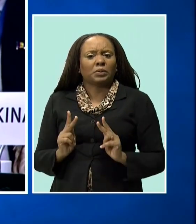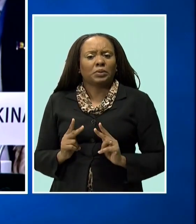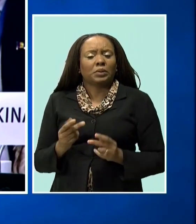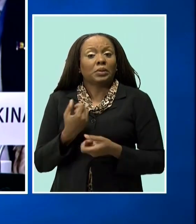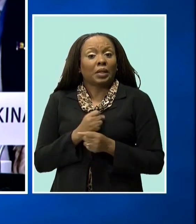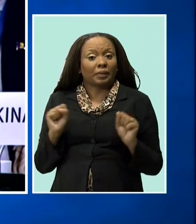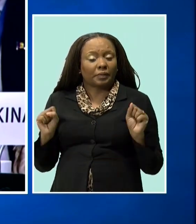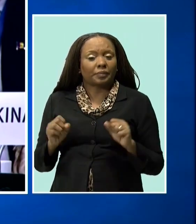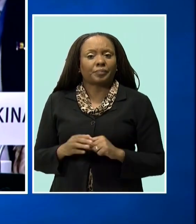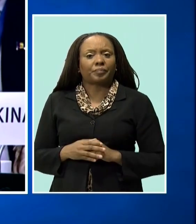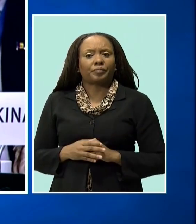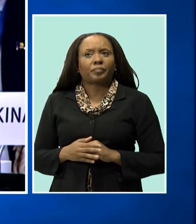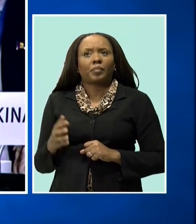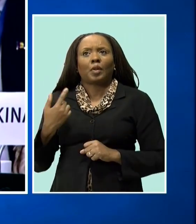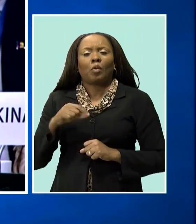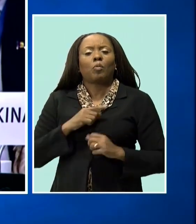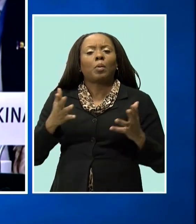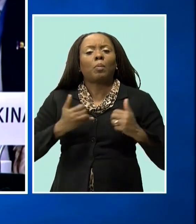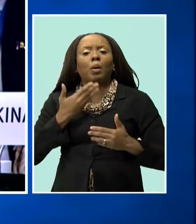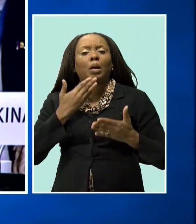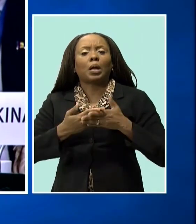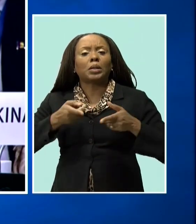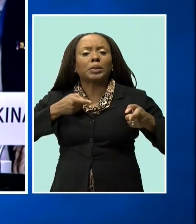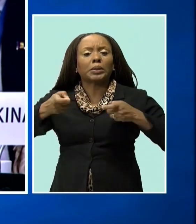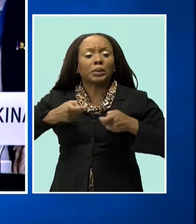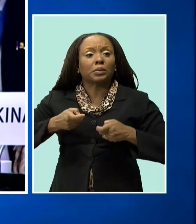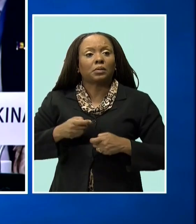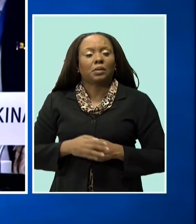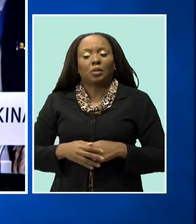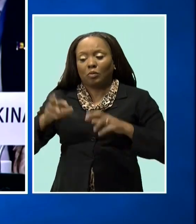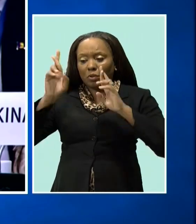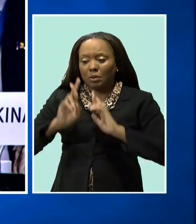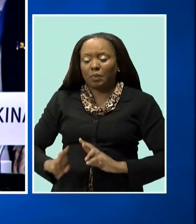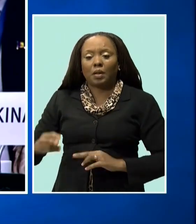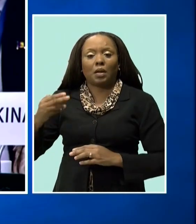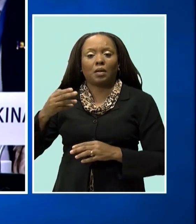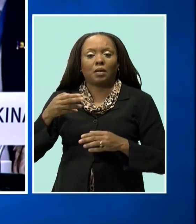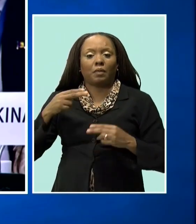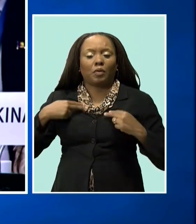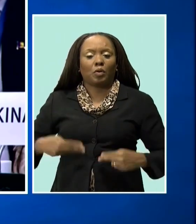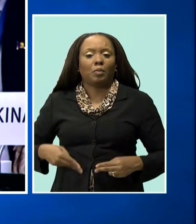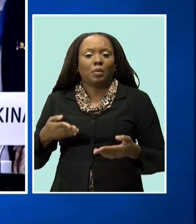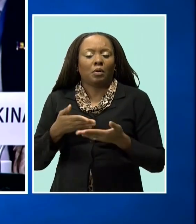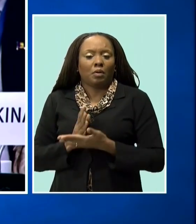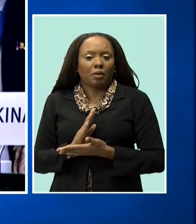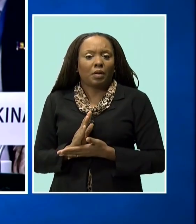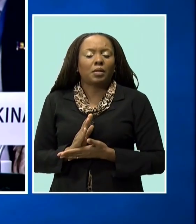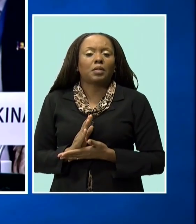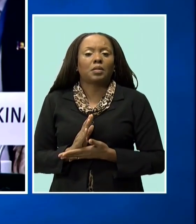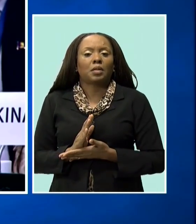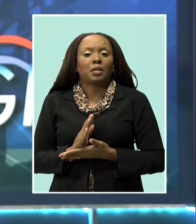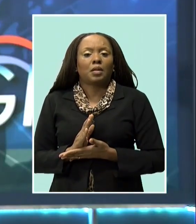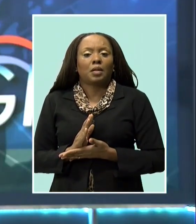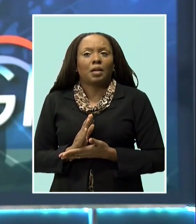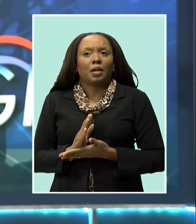place democracy, good governance, and respect for human rights at the center of our free societies. The youth